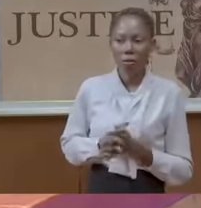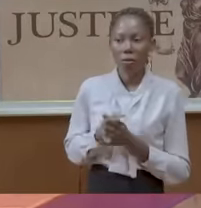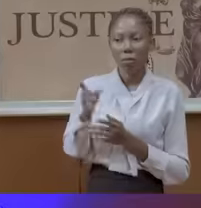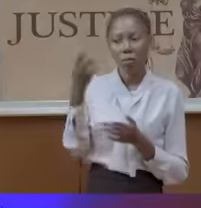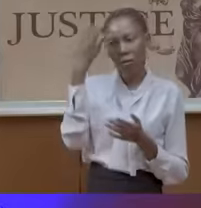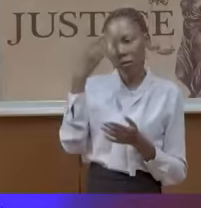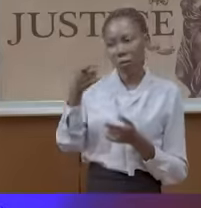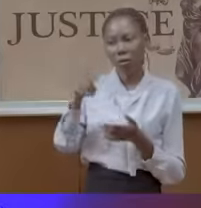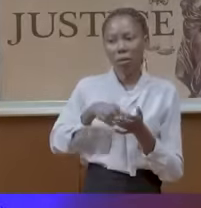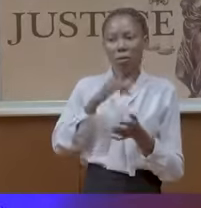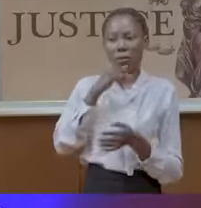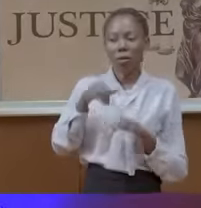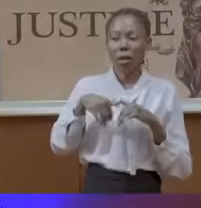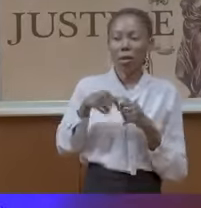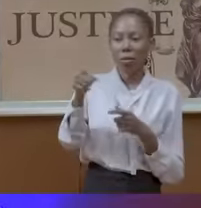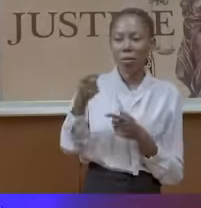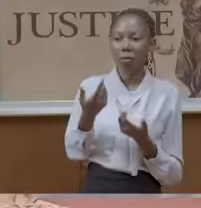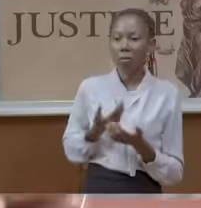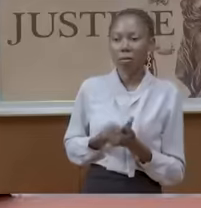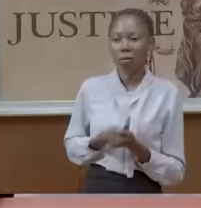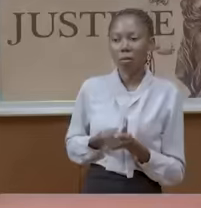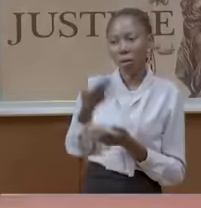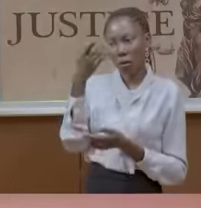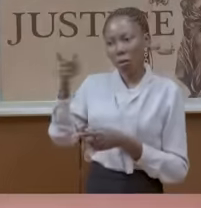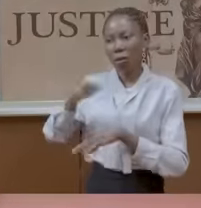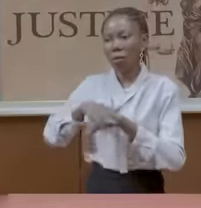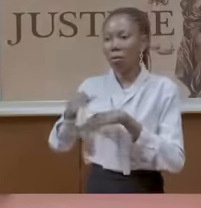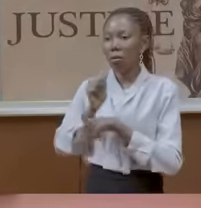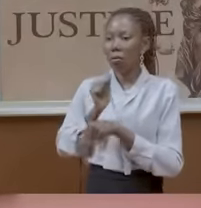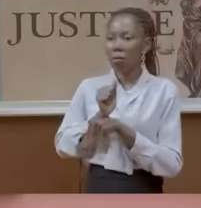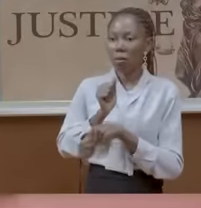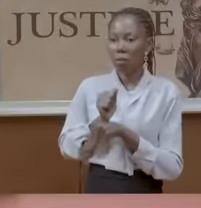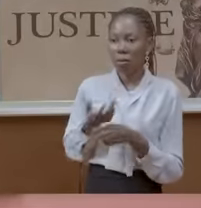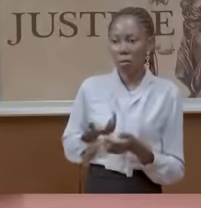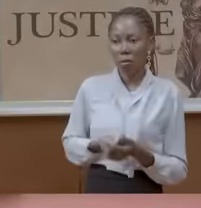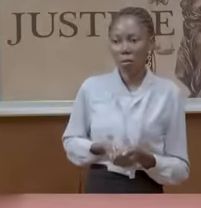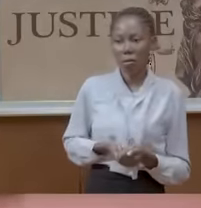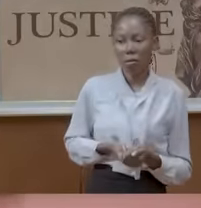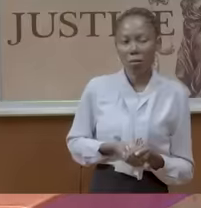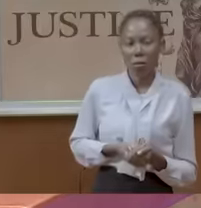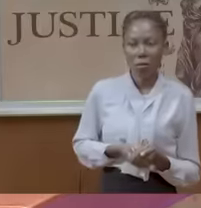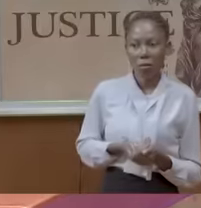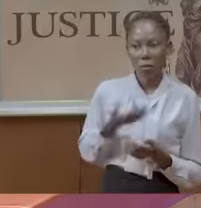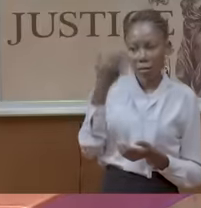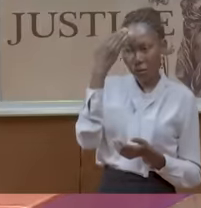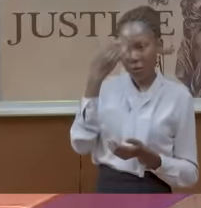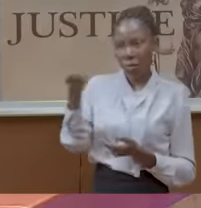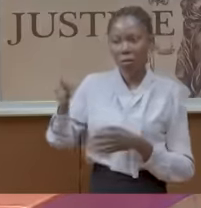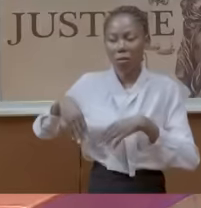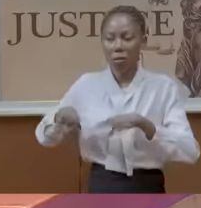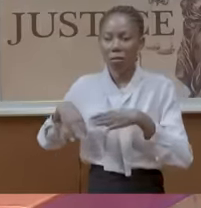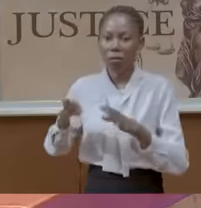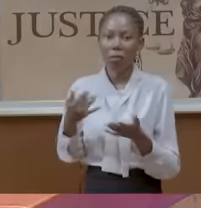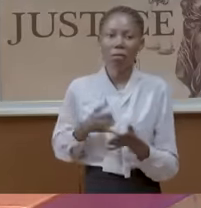is the you don't have to cry. You don't have to cry. He told me, you don't have to cry. Whatever crisis. The two of you have right